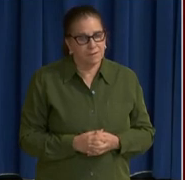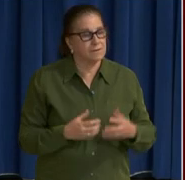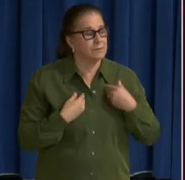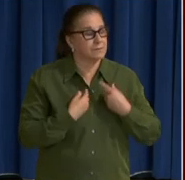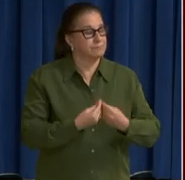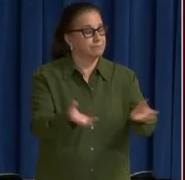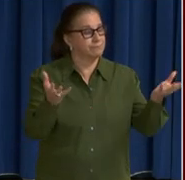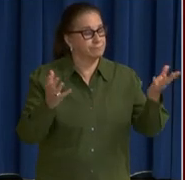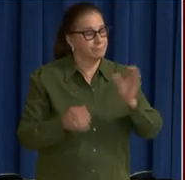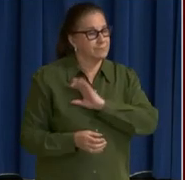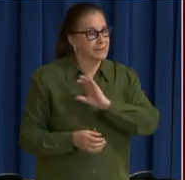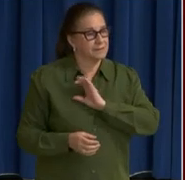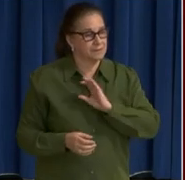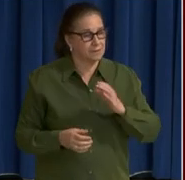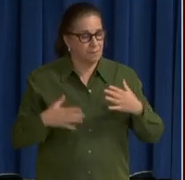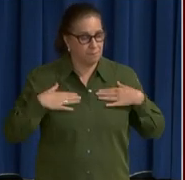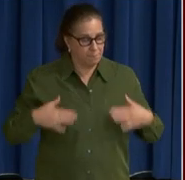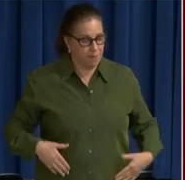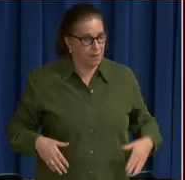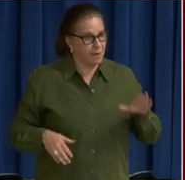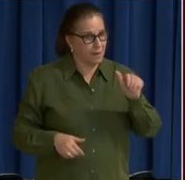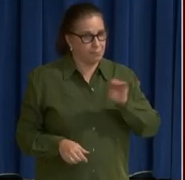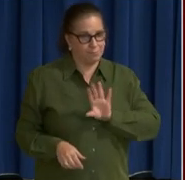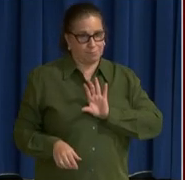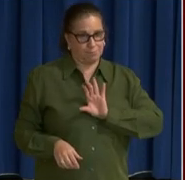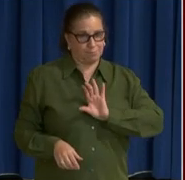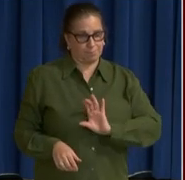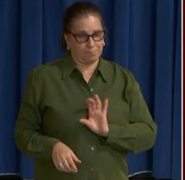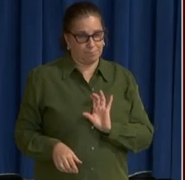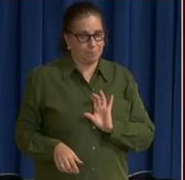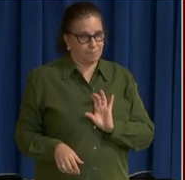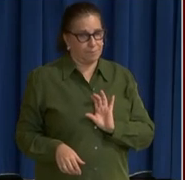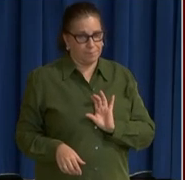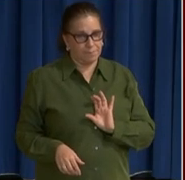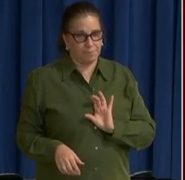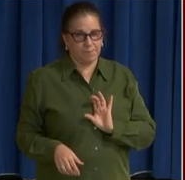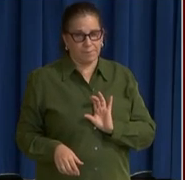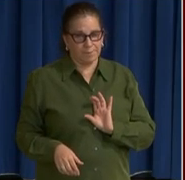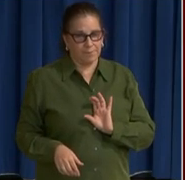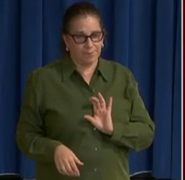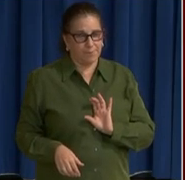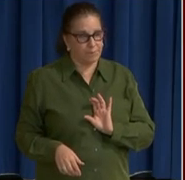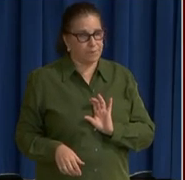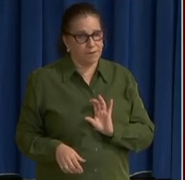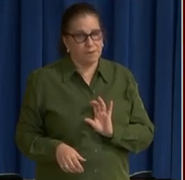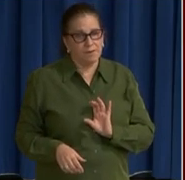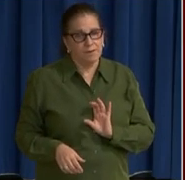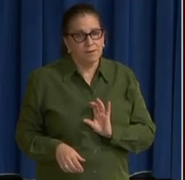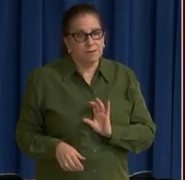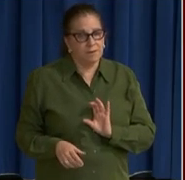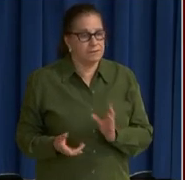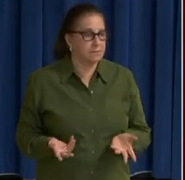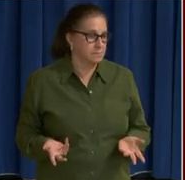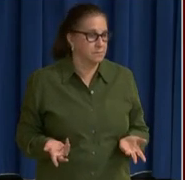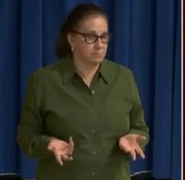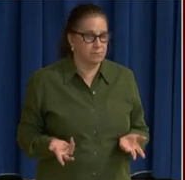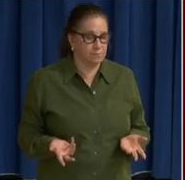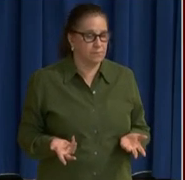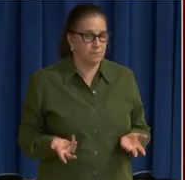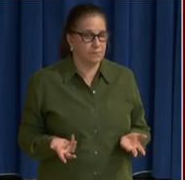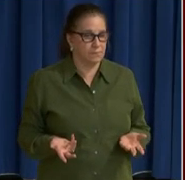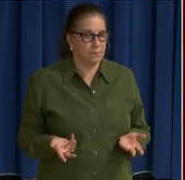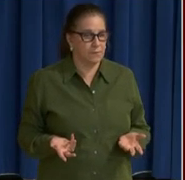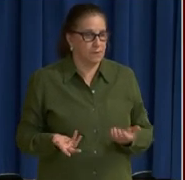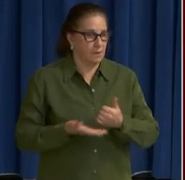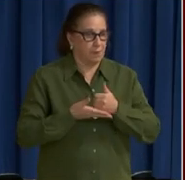the questions for any incident, but they would tell us, you know, in some